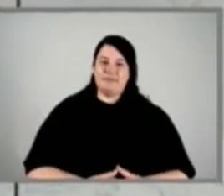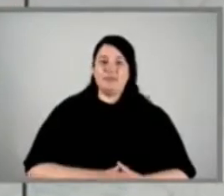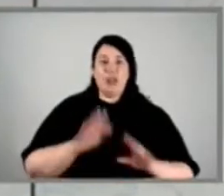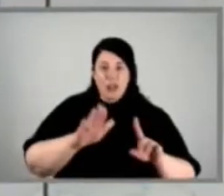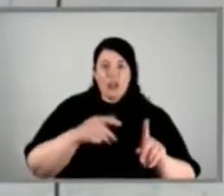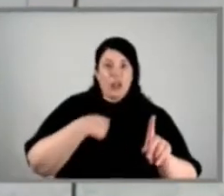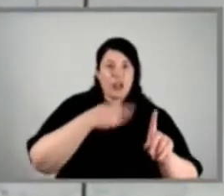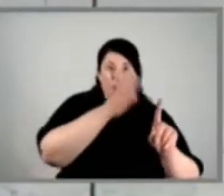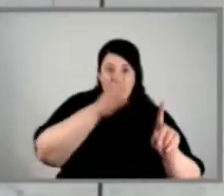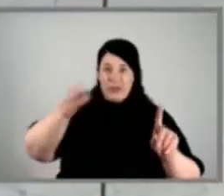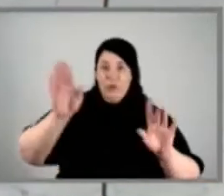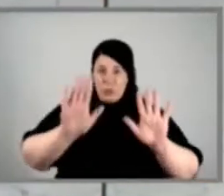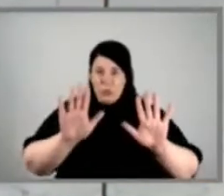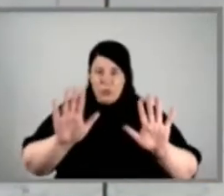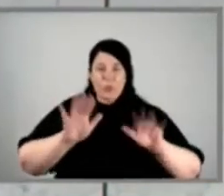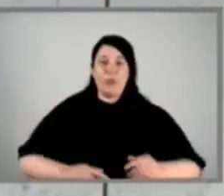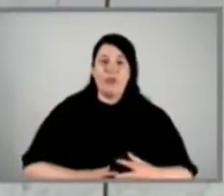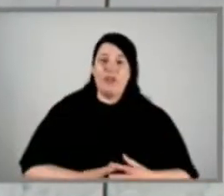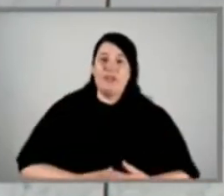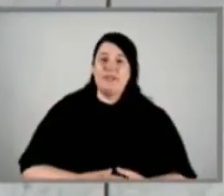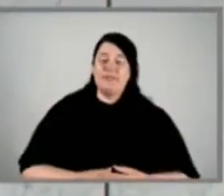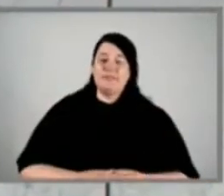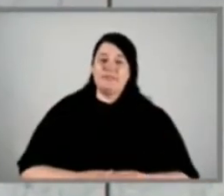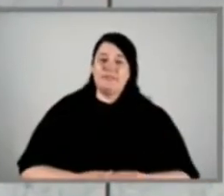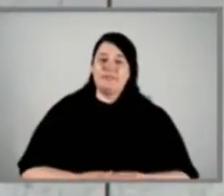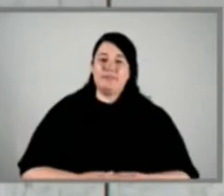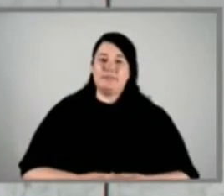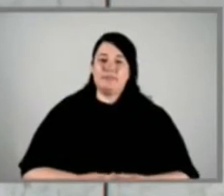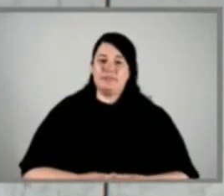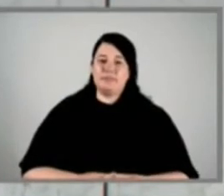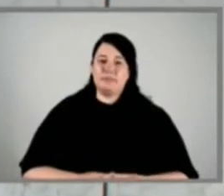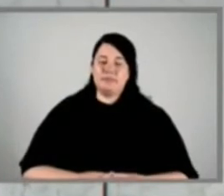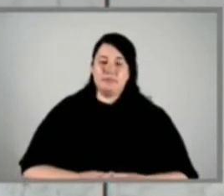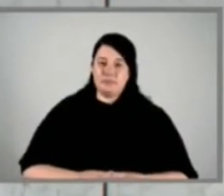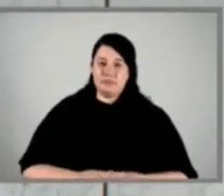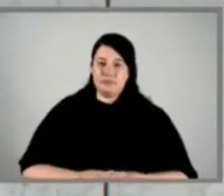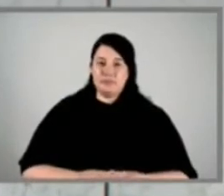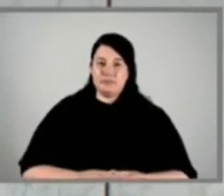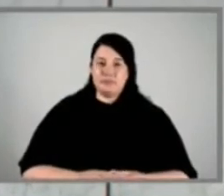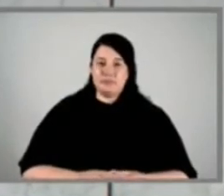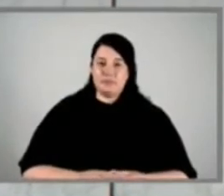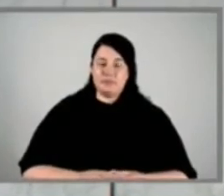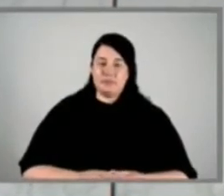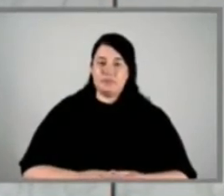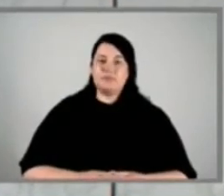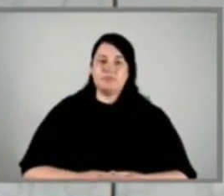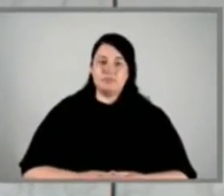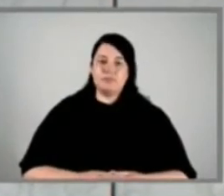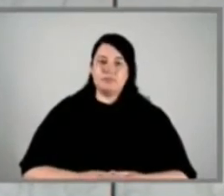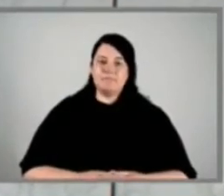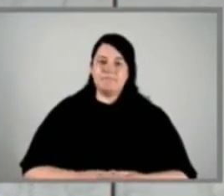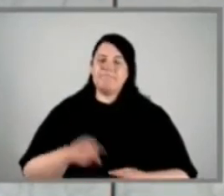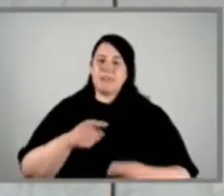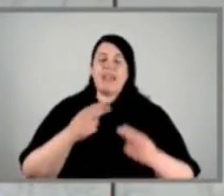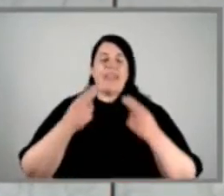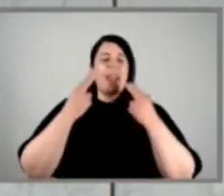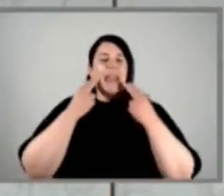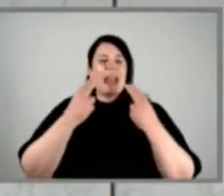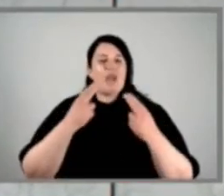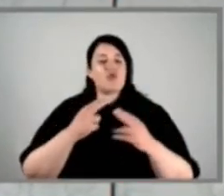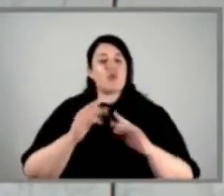come here. A number of your state and territory counterparts want to see the practical action on the Natural Disaster Royal Commission extend